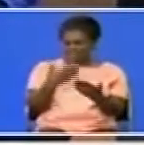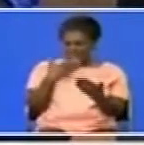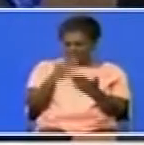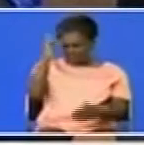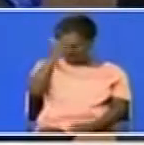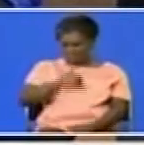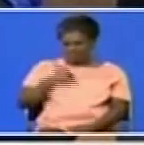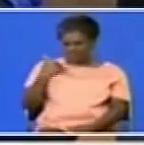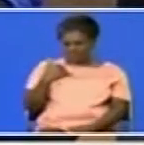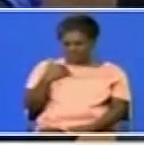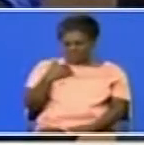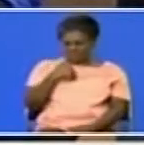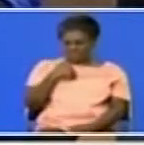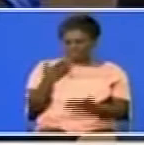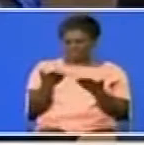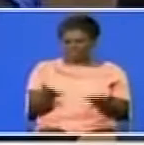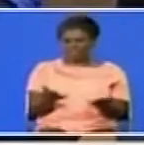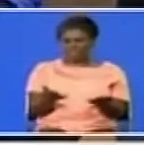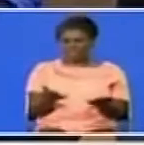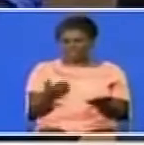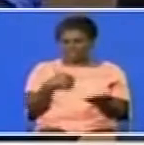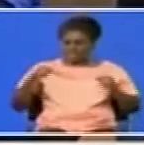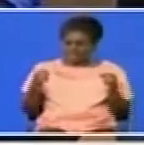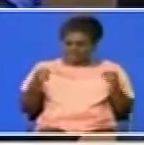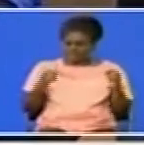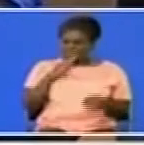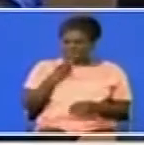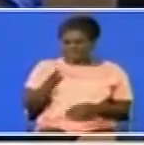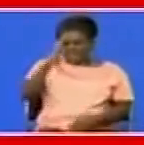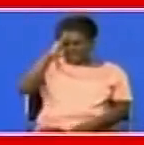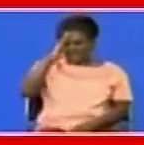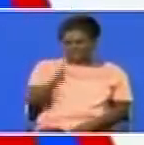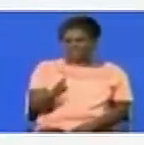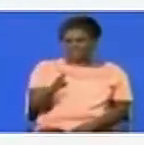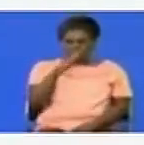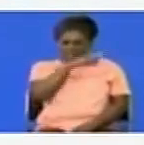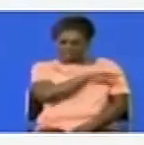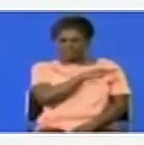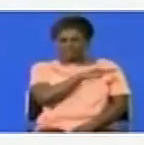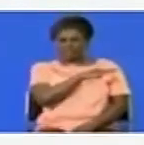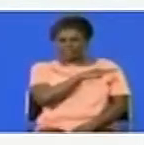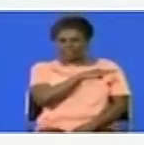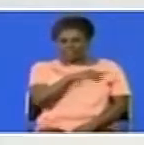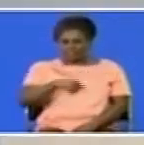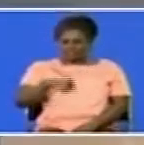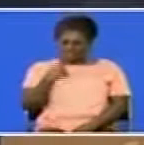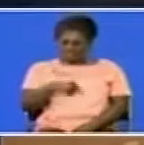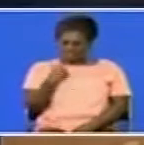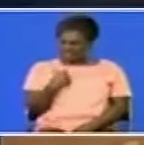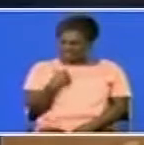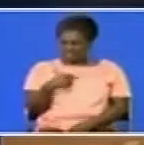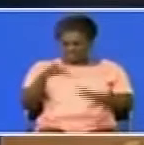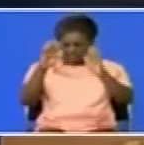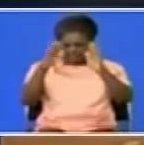Yvonne, for having me. It's always a pleasure to be here every Sunday evening. I think the visit is very